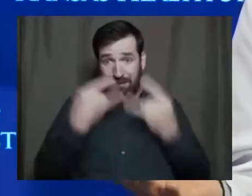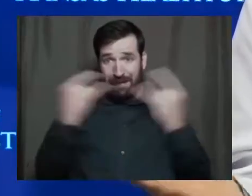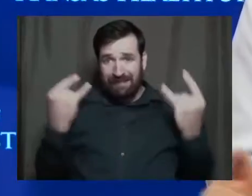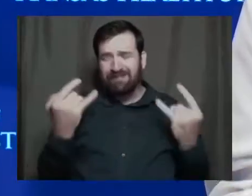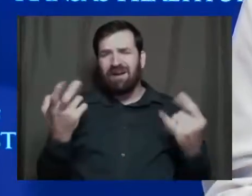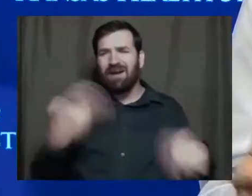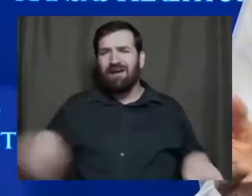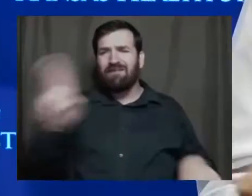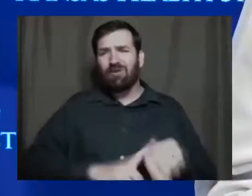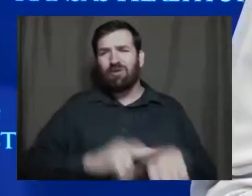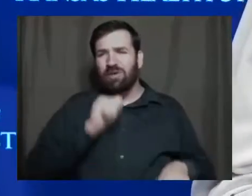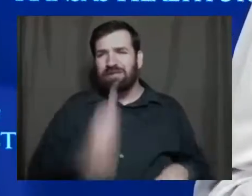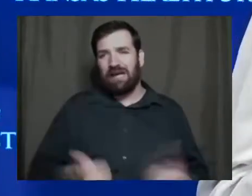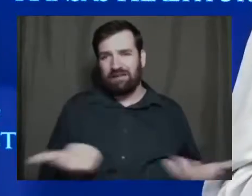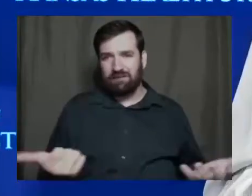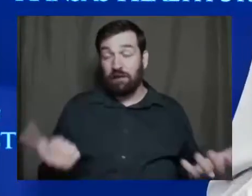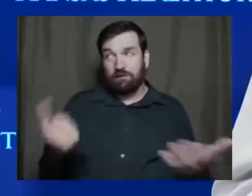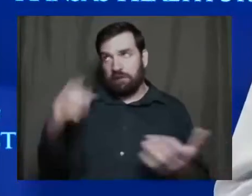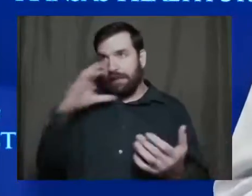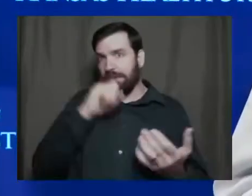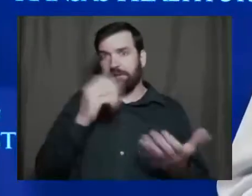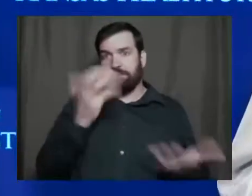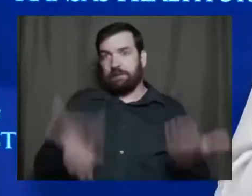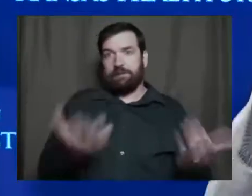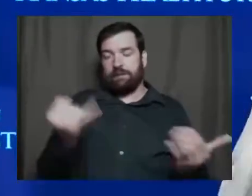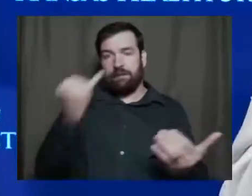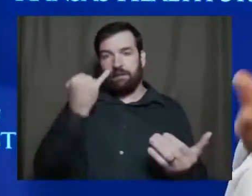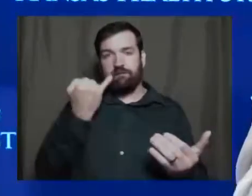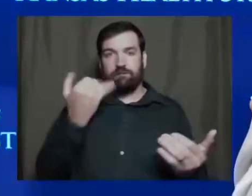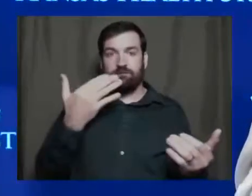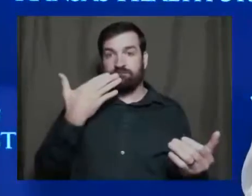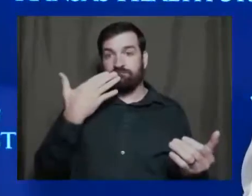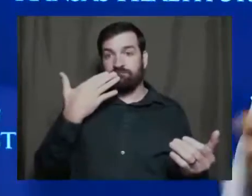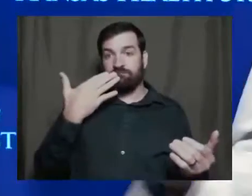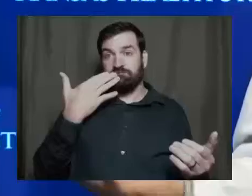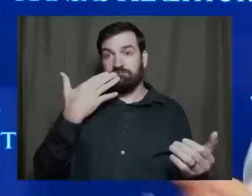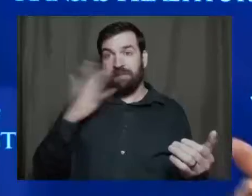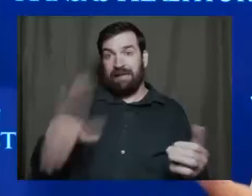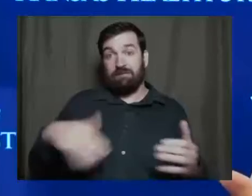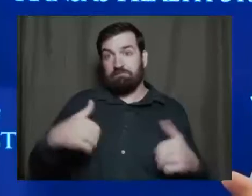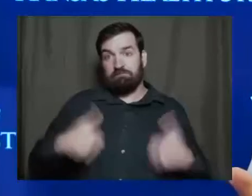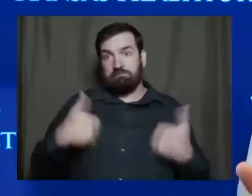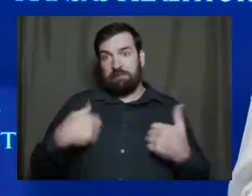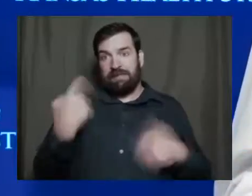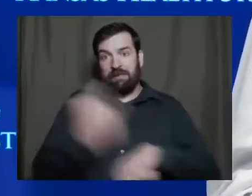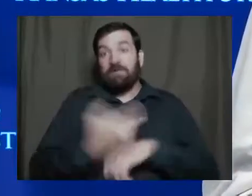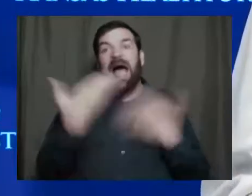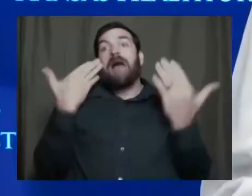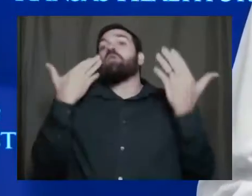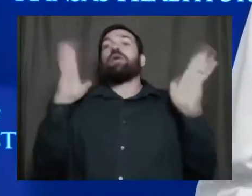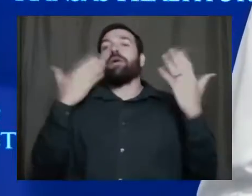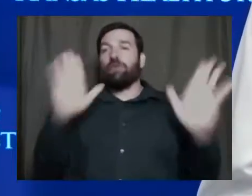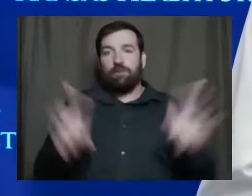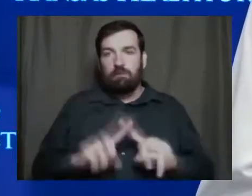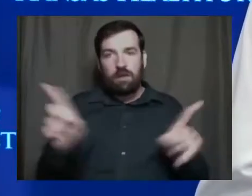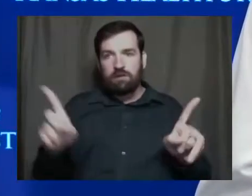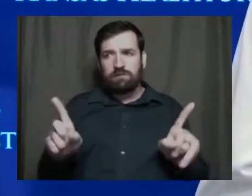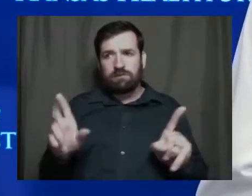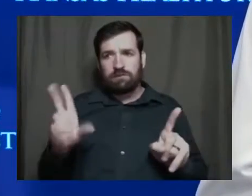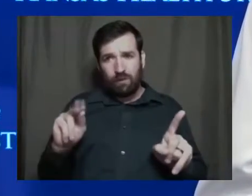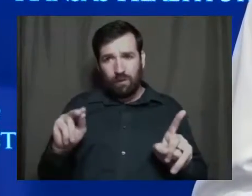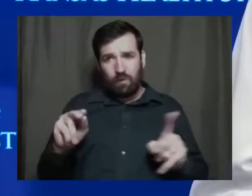to wear a mask. I guess, well, maybe if you have had a bad, mouth day, I don't know, bad breath, I don't know. But at the end of the